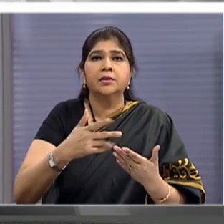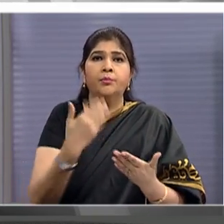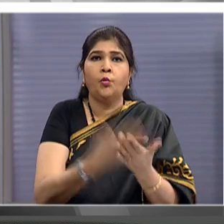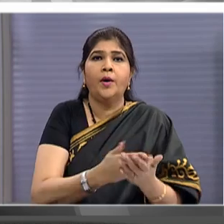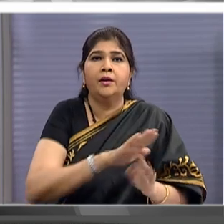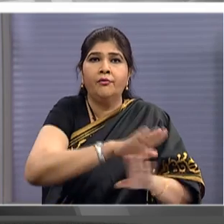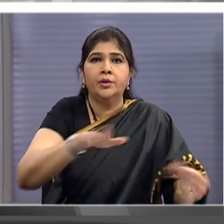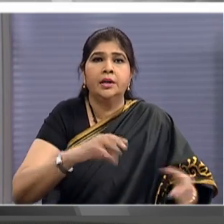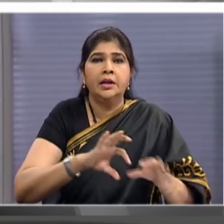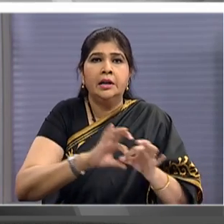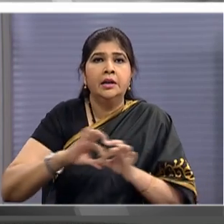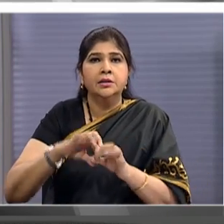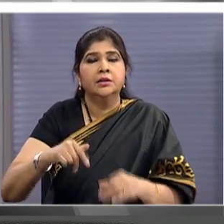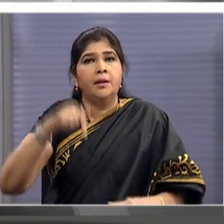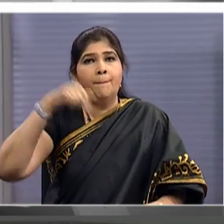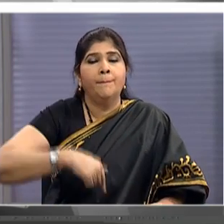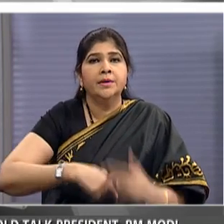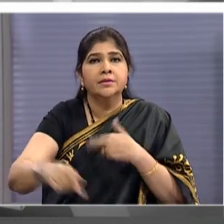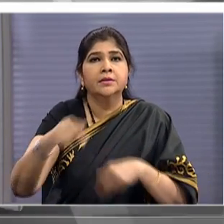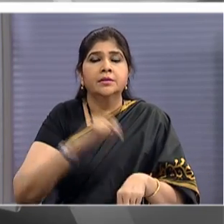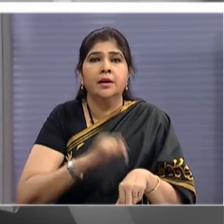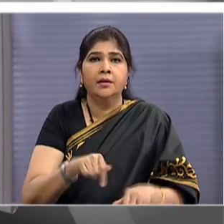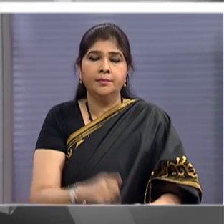relations in present times.